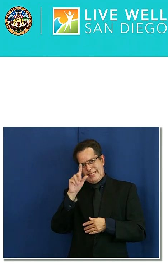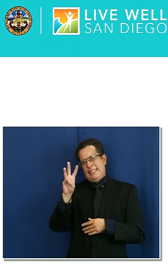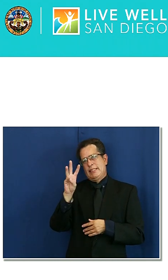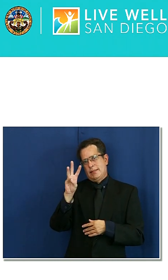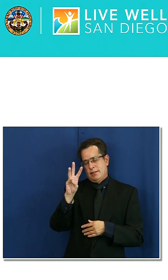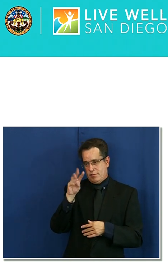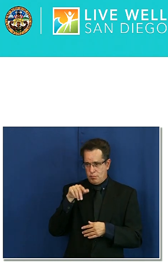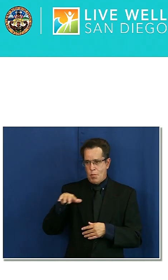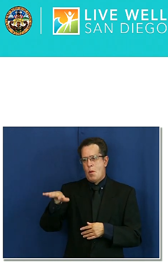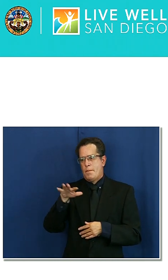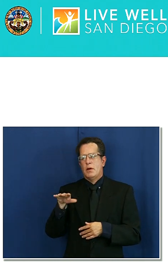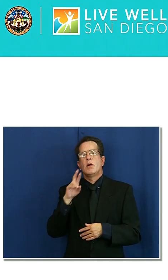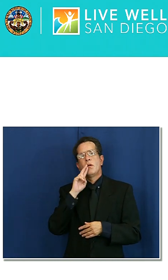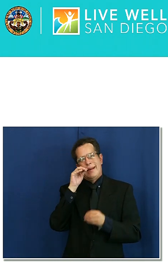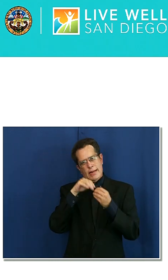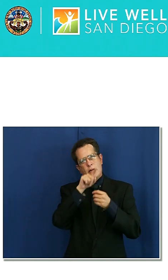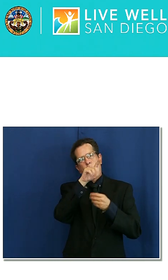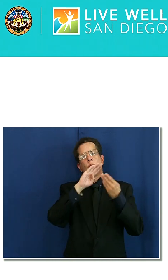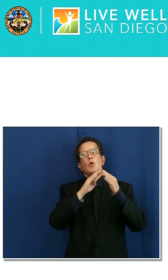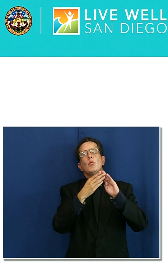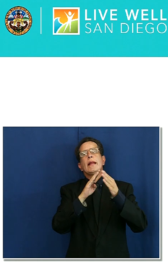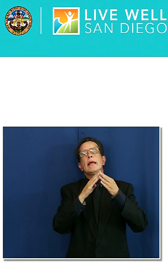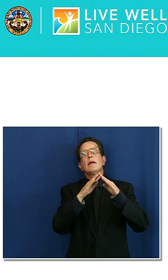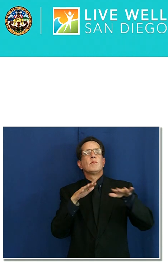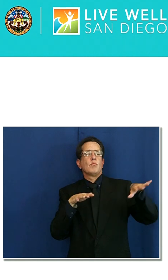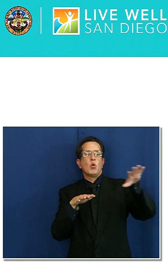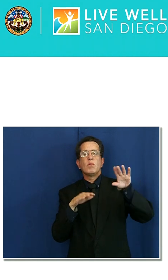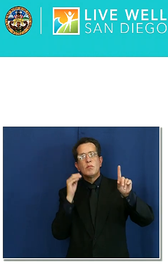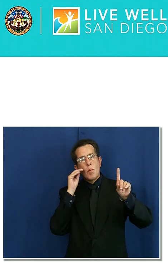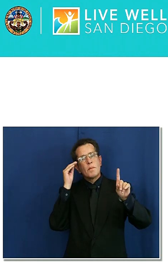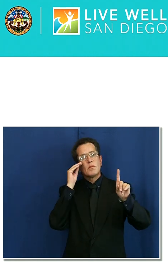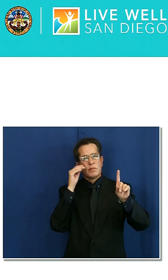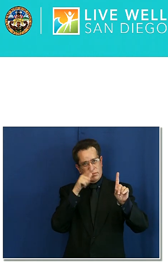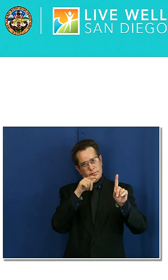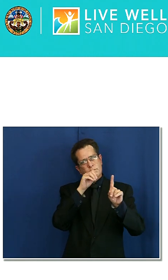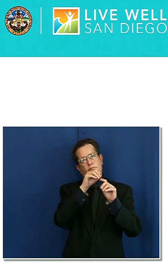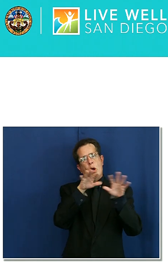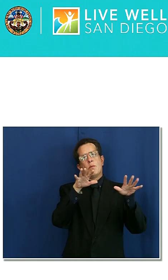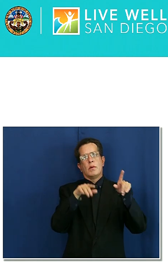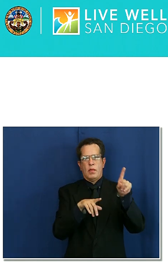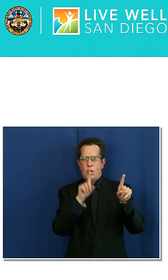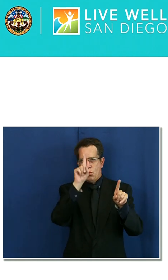outbreaks are in community settings and represent